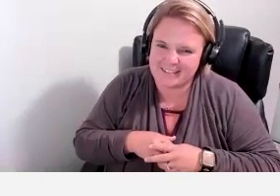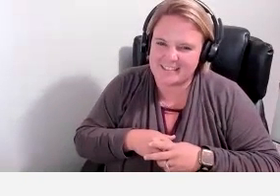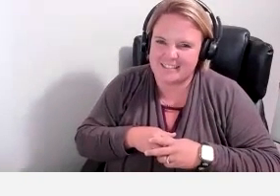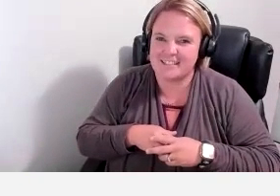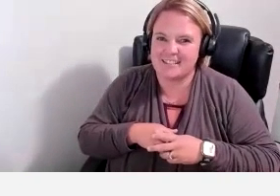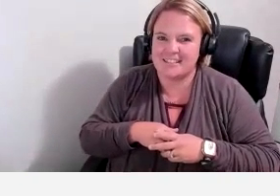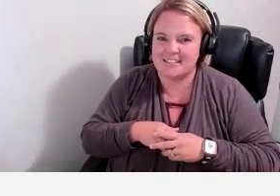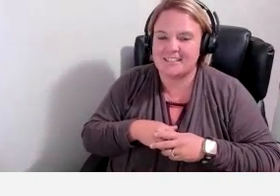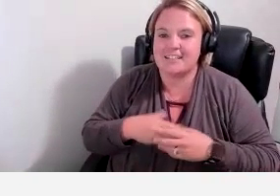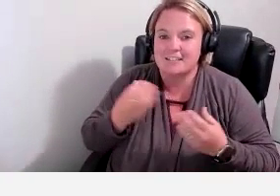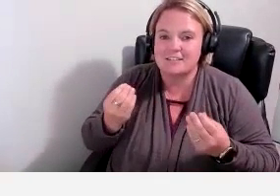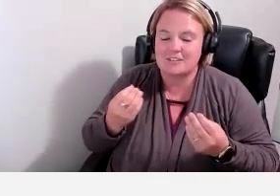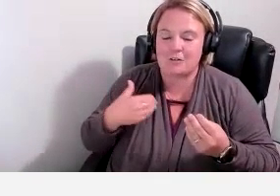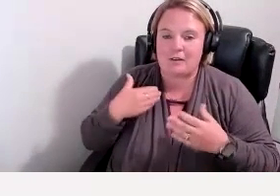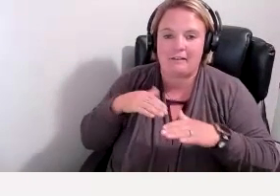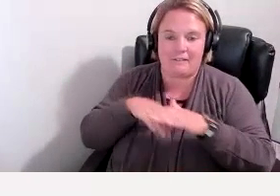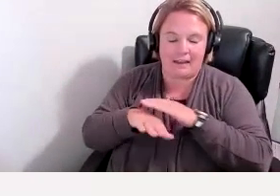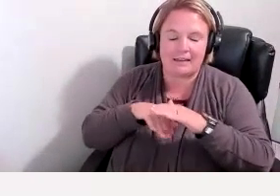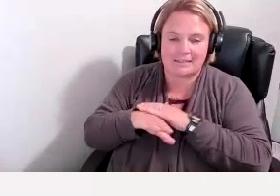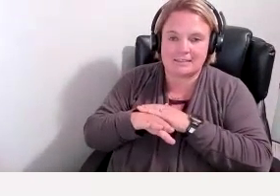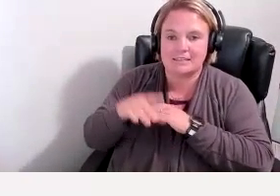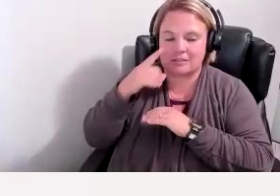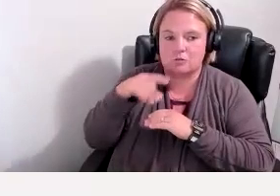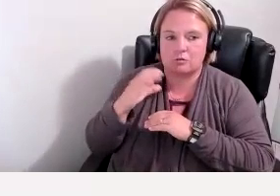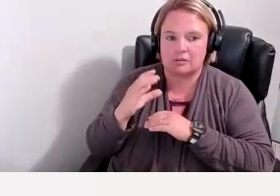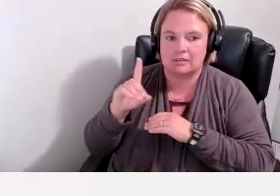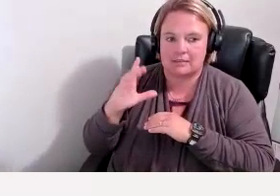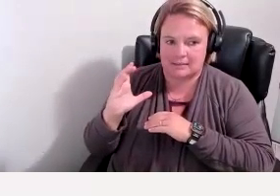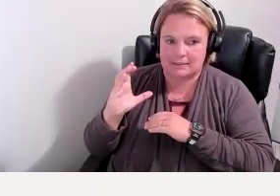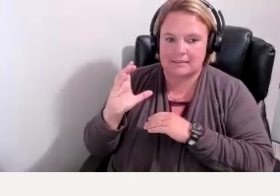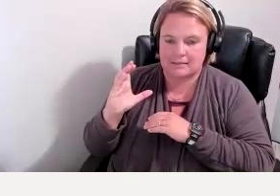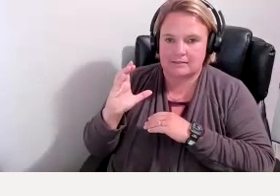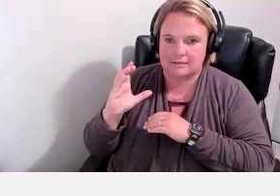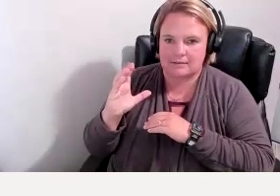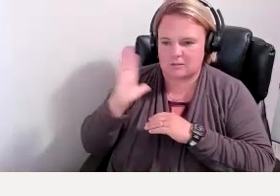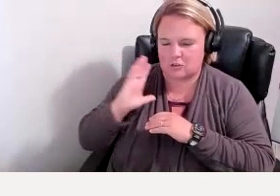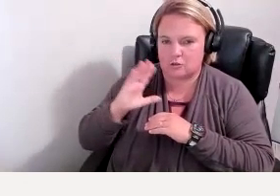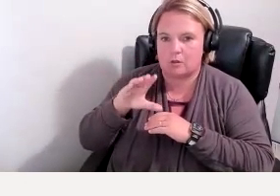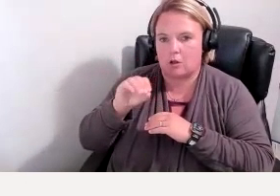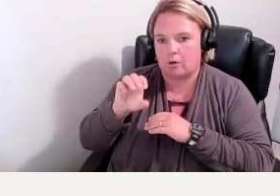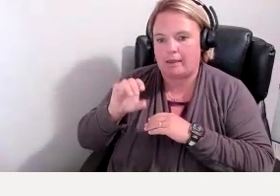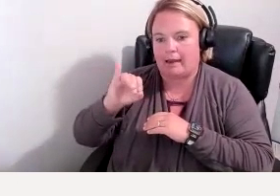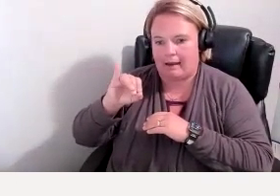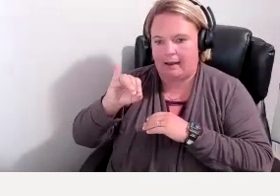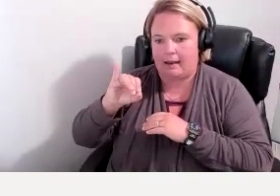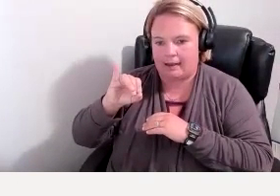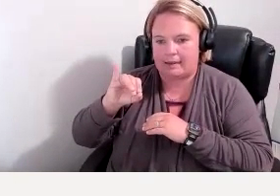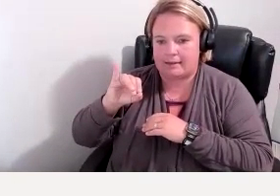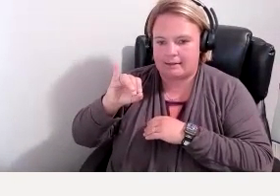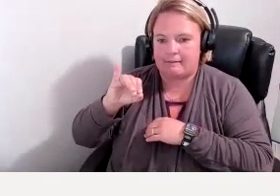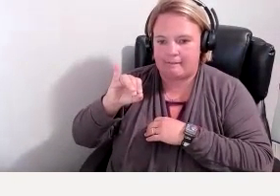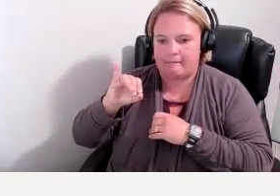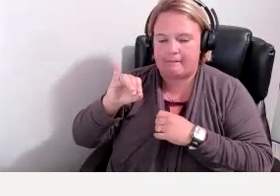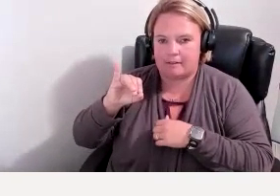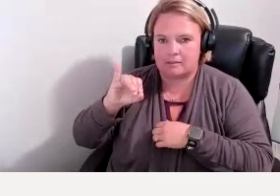We get access to Canvas Studio through the CDC, used to be known as OEI grant. And